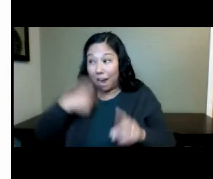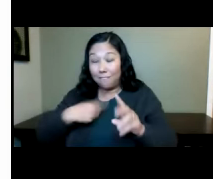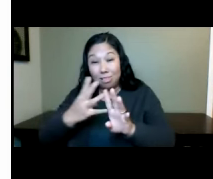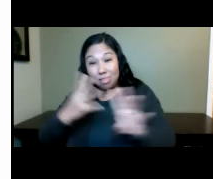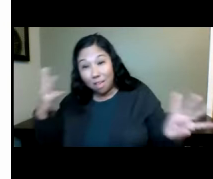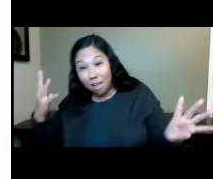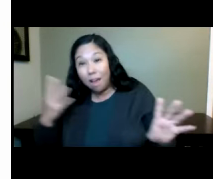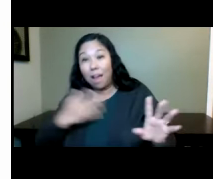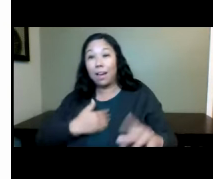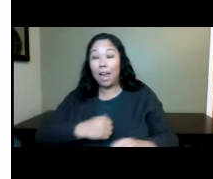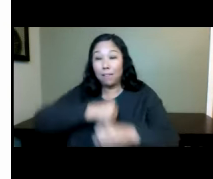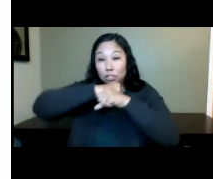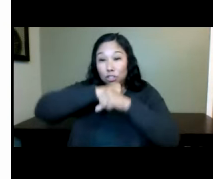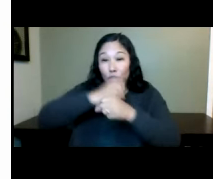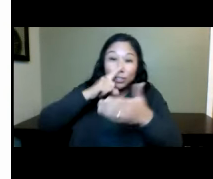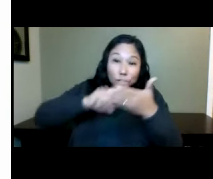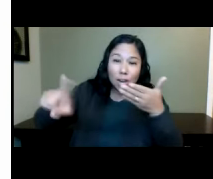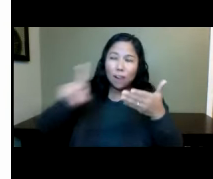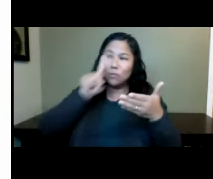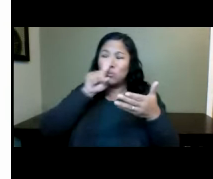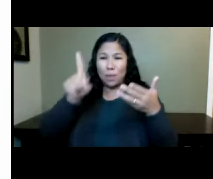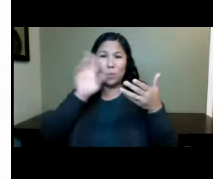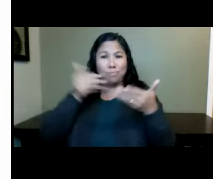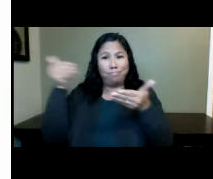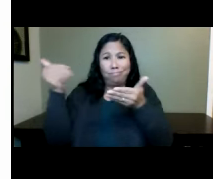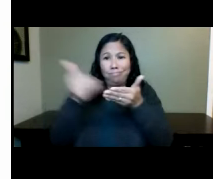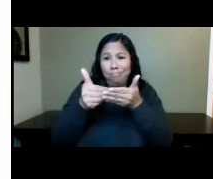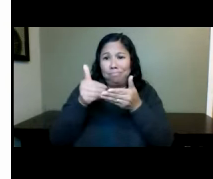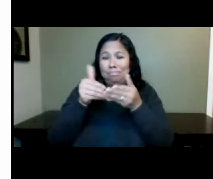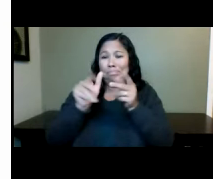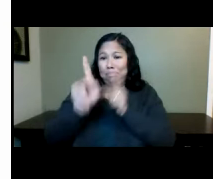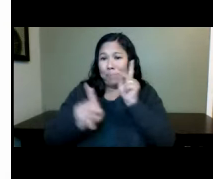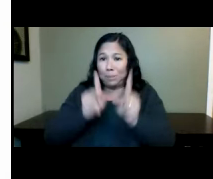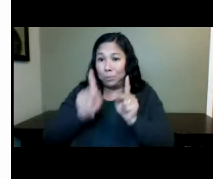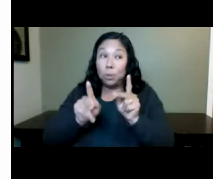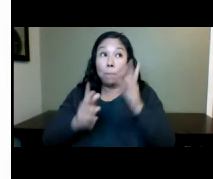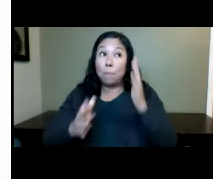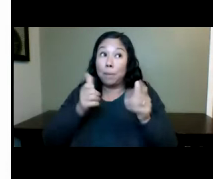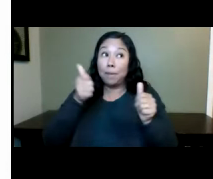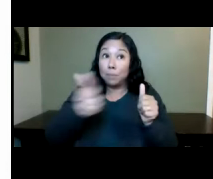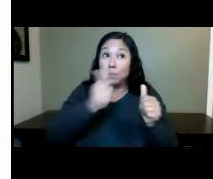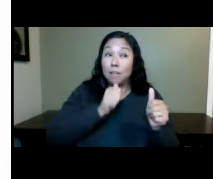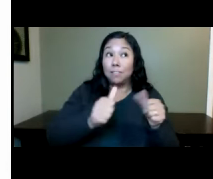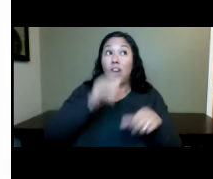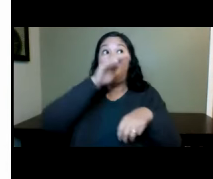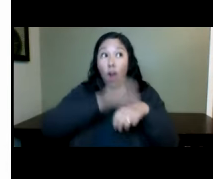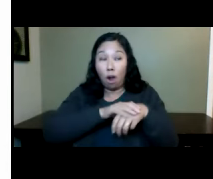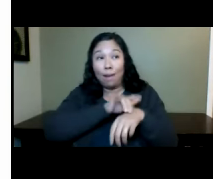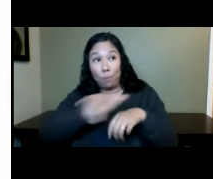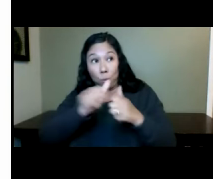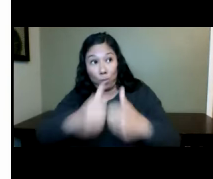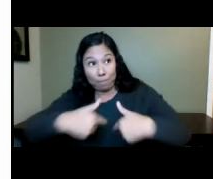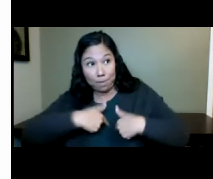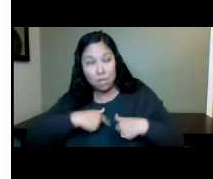you'll spend in close quarters with other people that are not necessarily on that airplane where there's a lot of air circulation and air